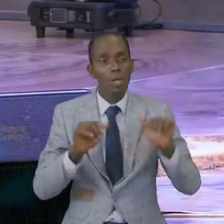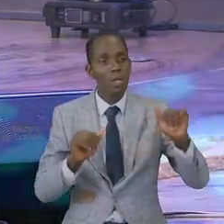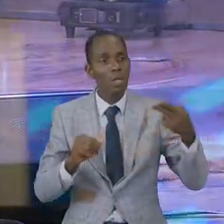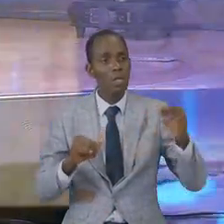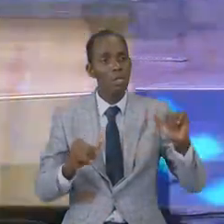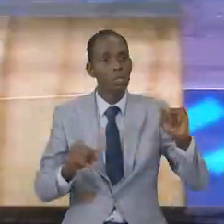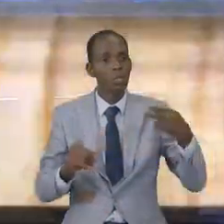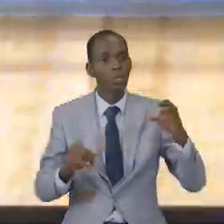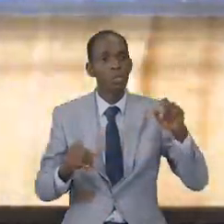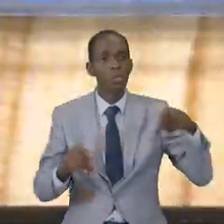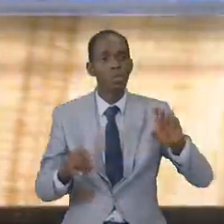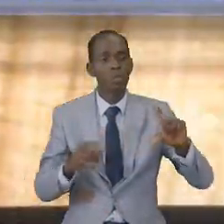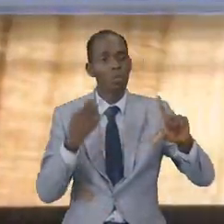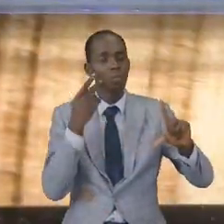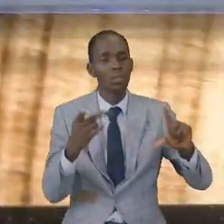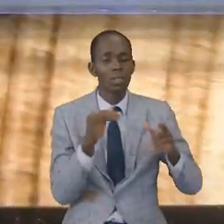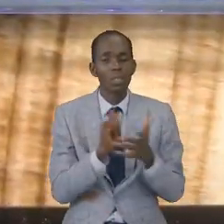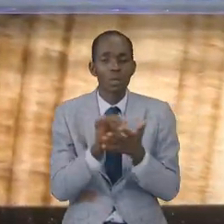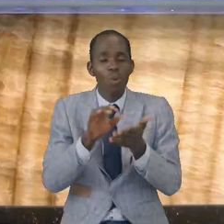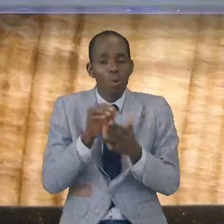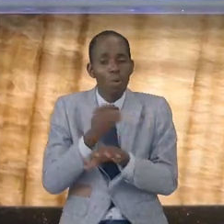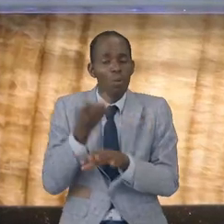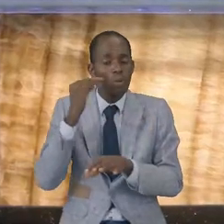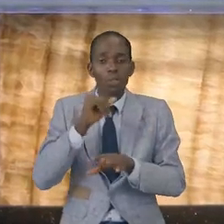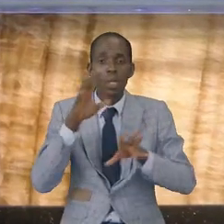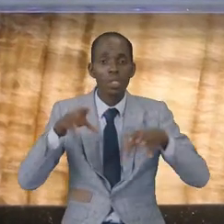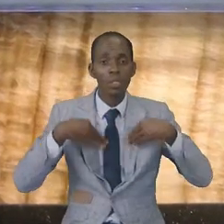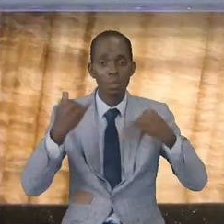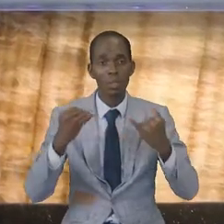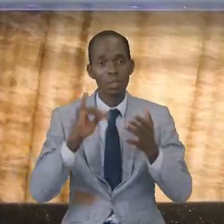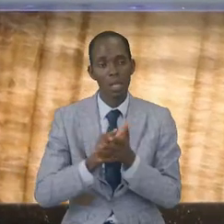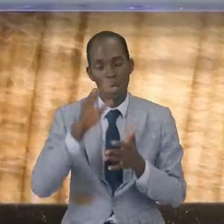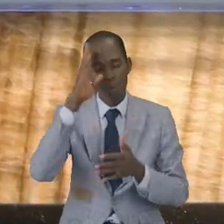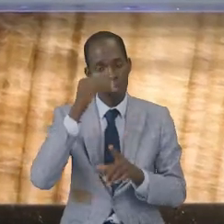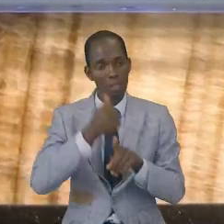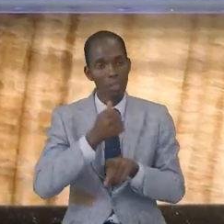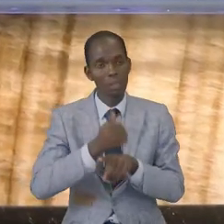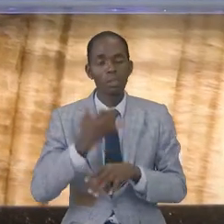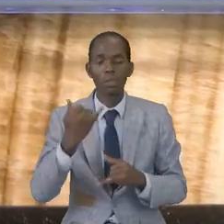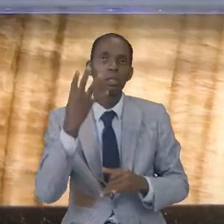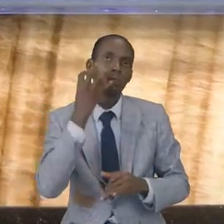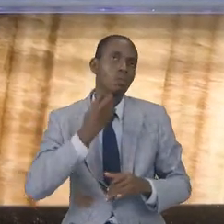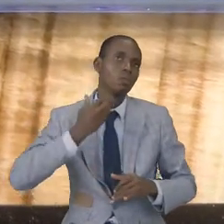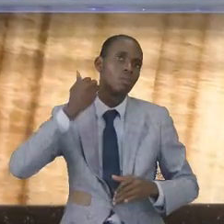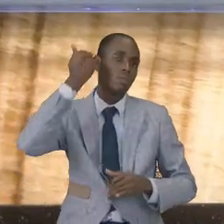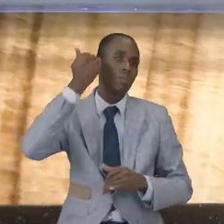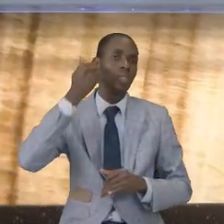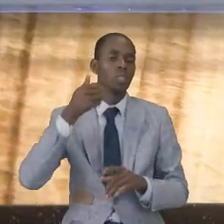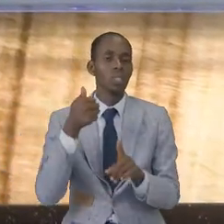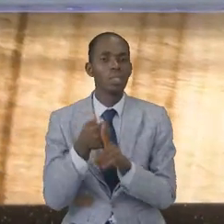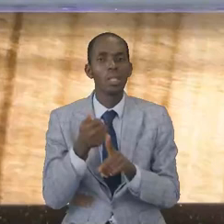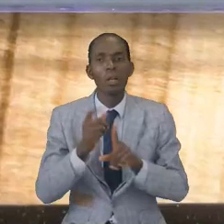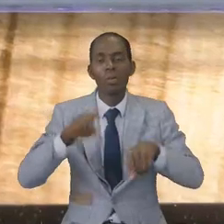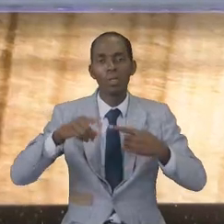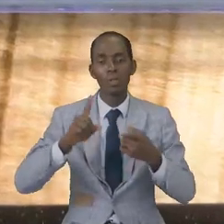not accepted, he went and hanged himself, committed suicide, and went to